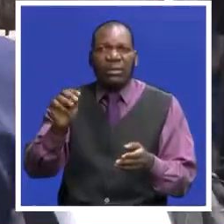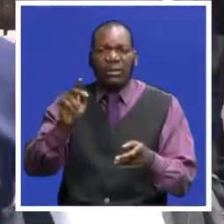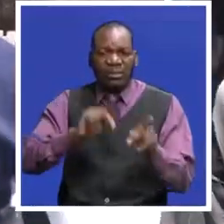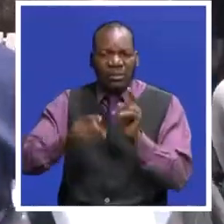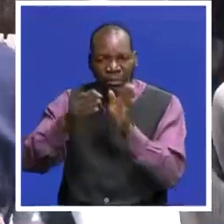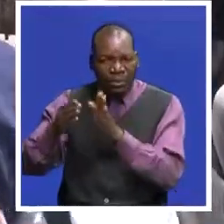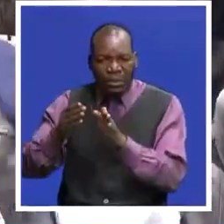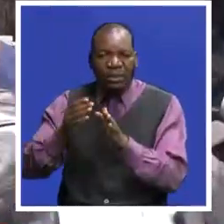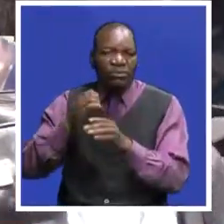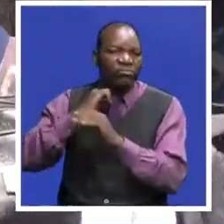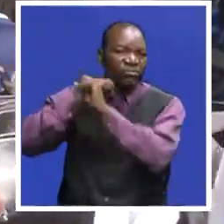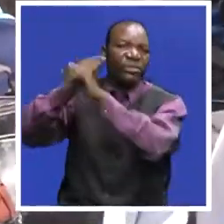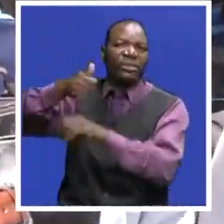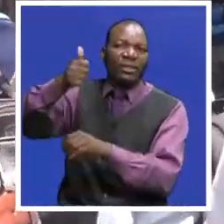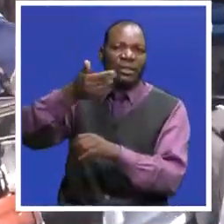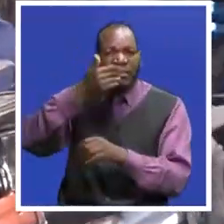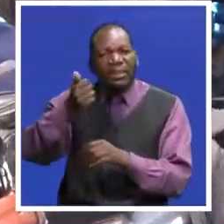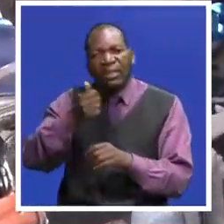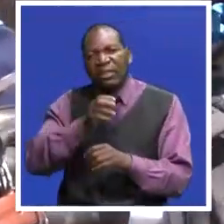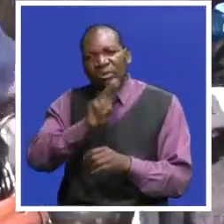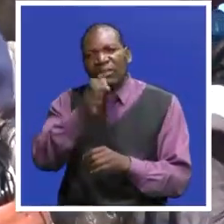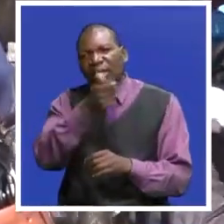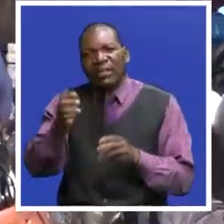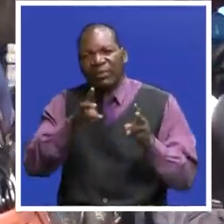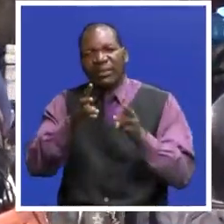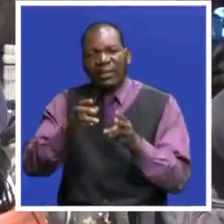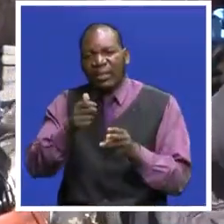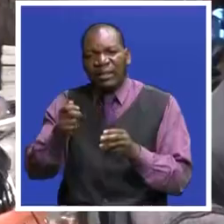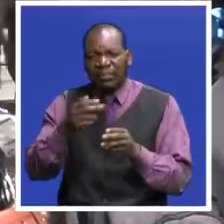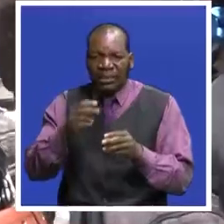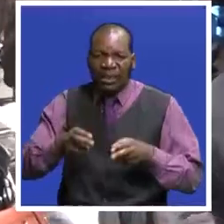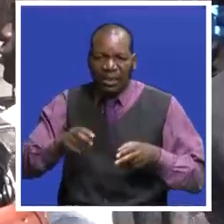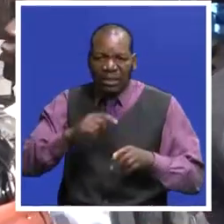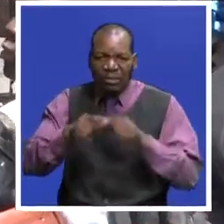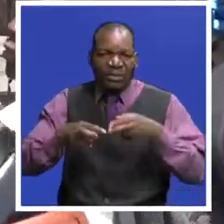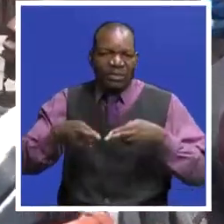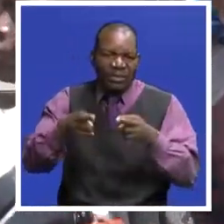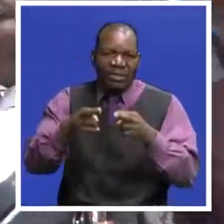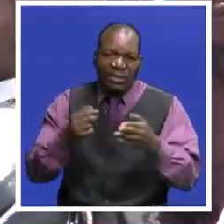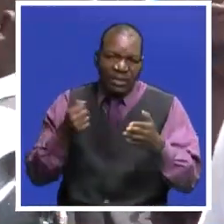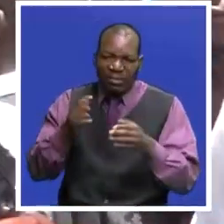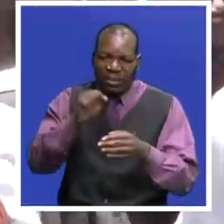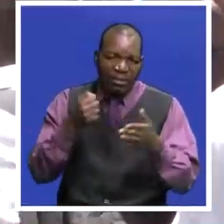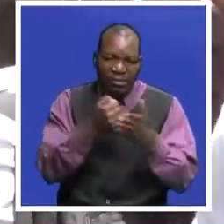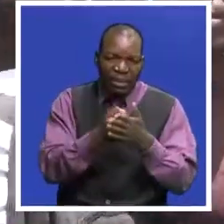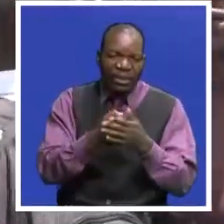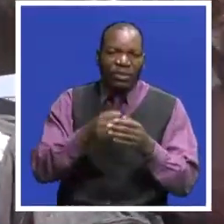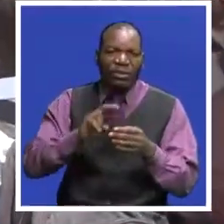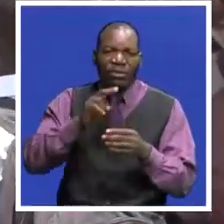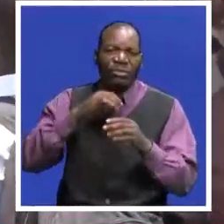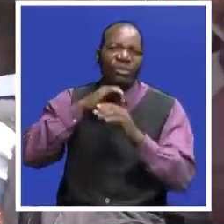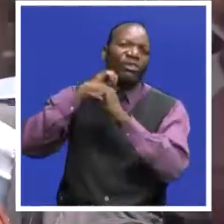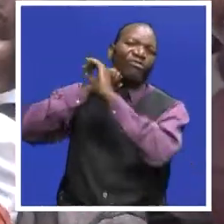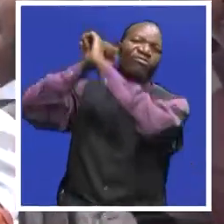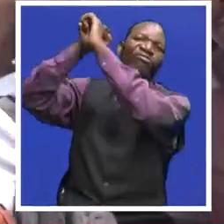People planning to kill themselves can use many other methods. They can use a rope, or they can even drown